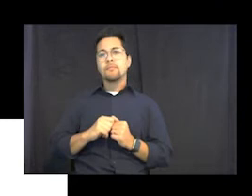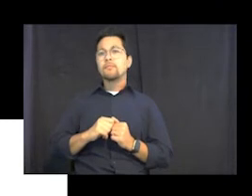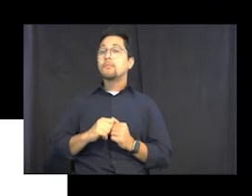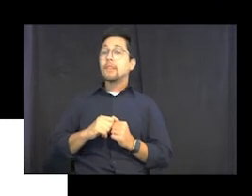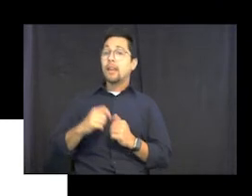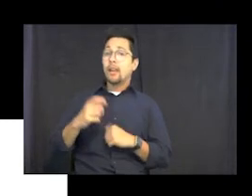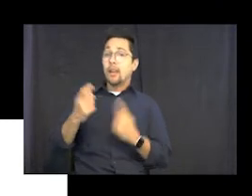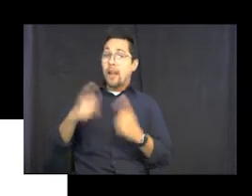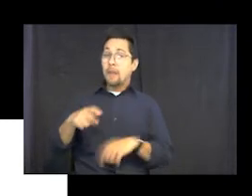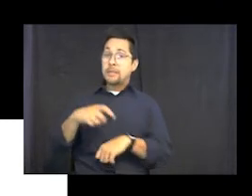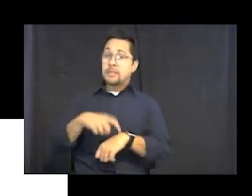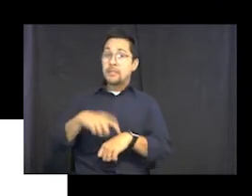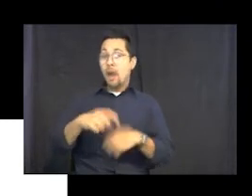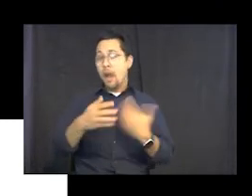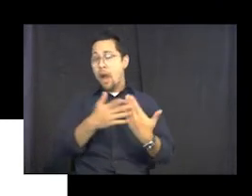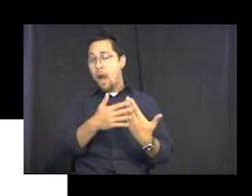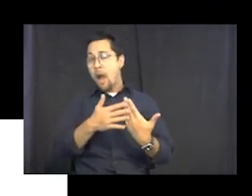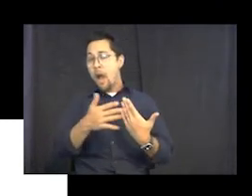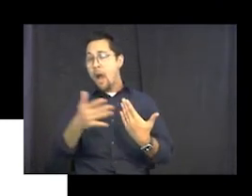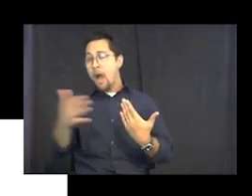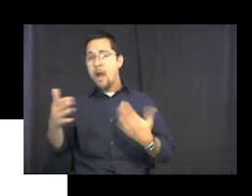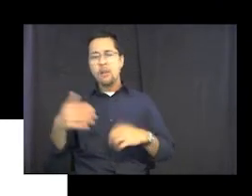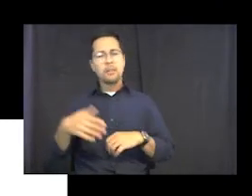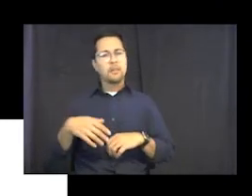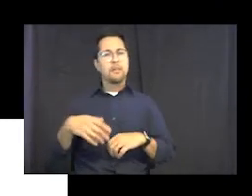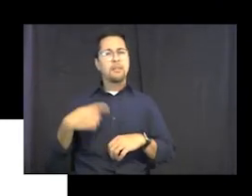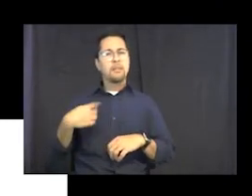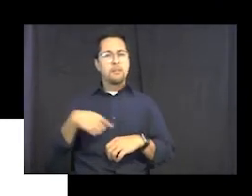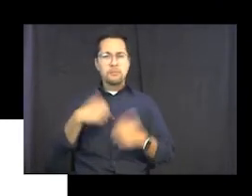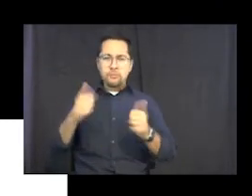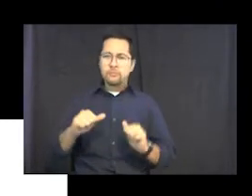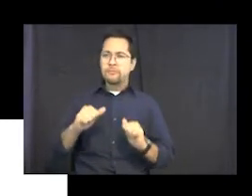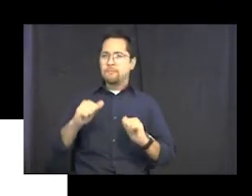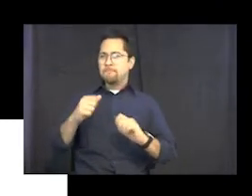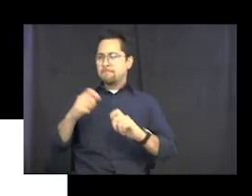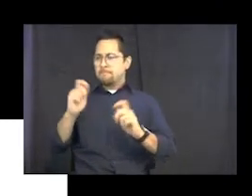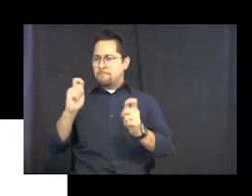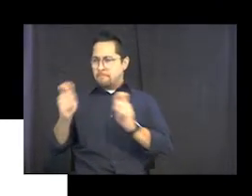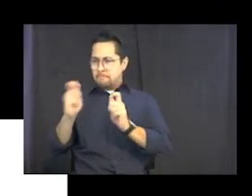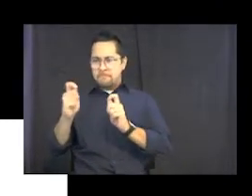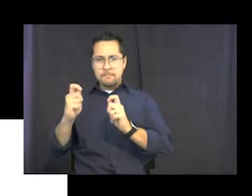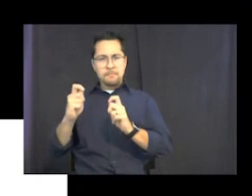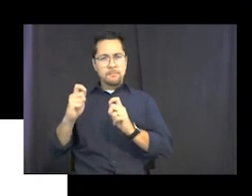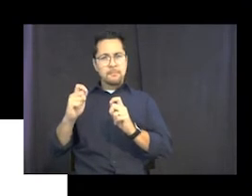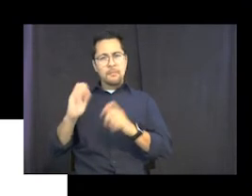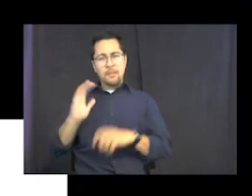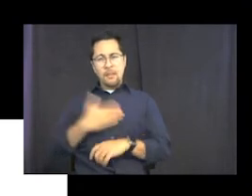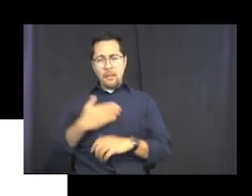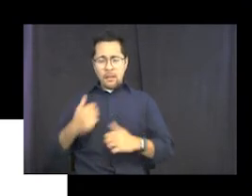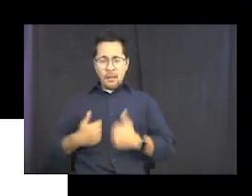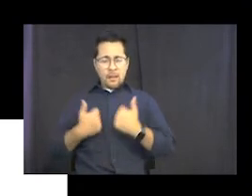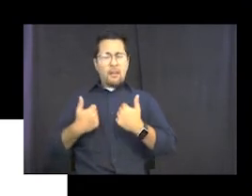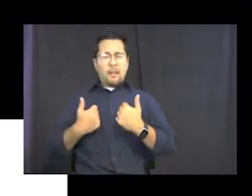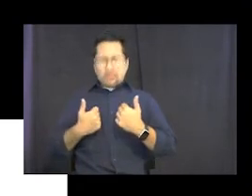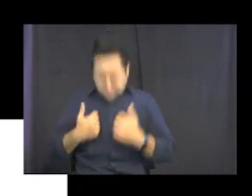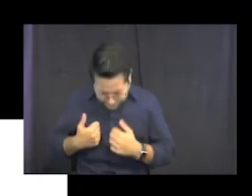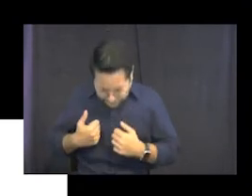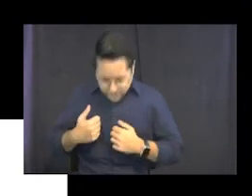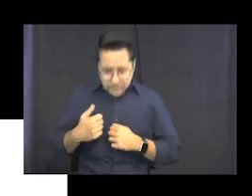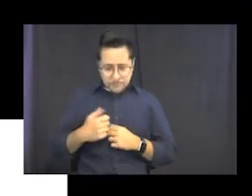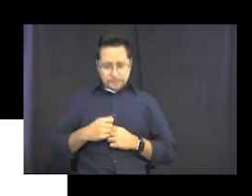as time goes by and we're trying to rebuild our lives back from the time of the